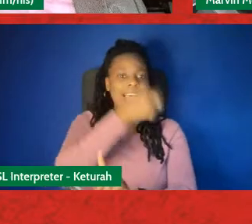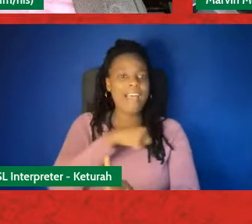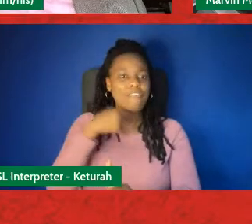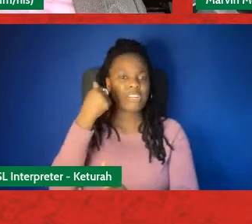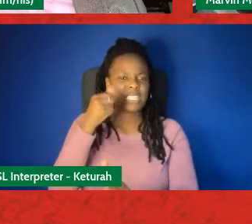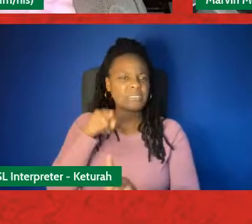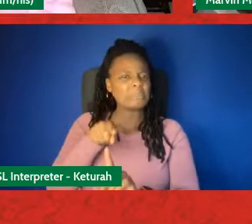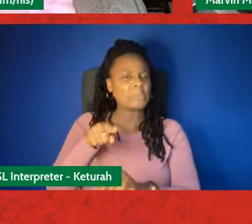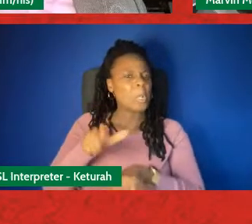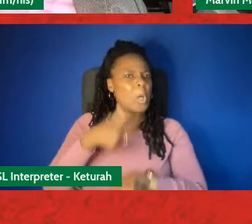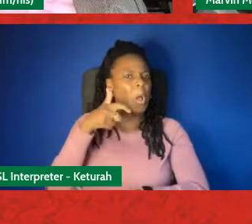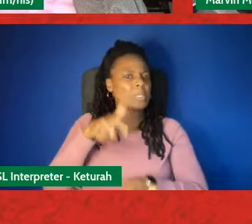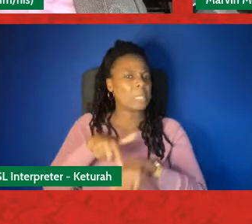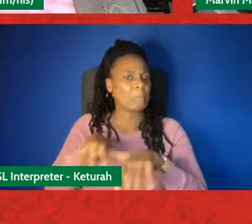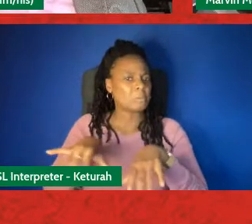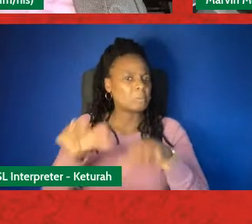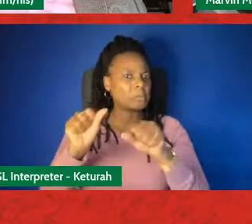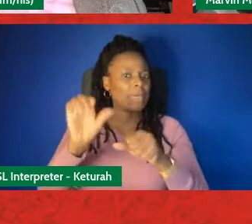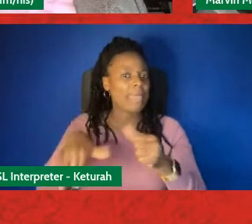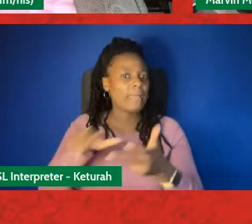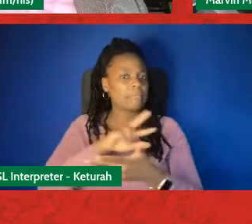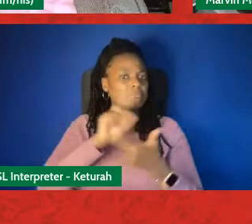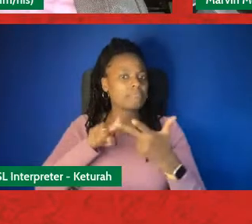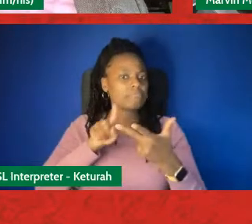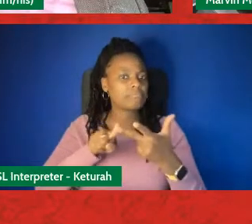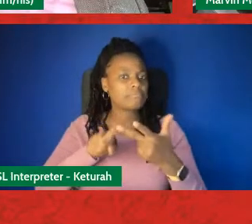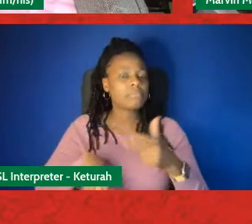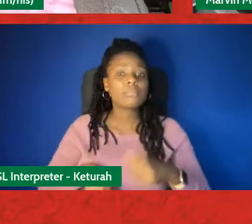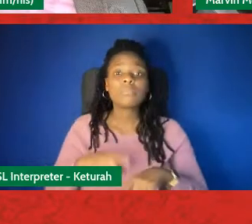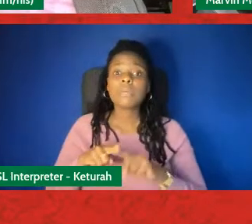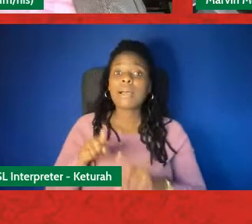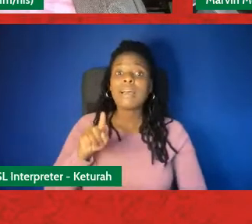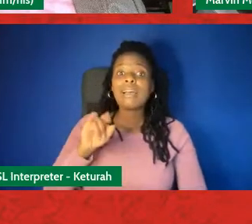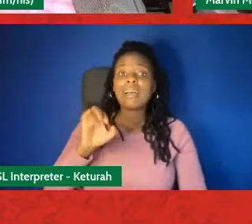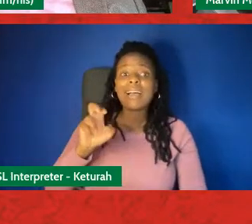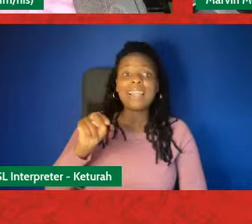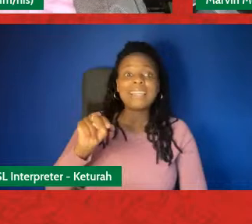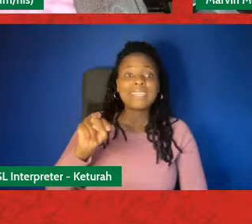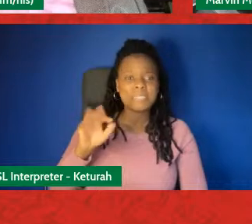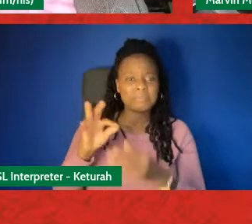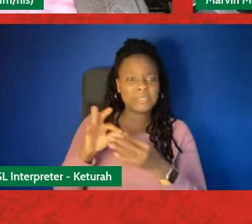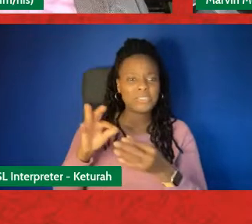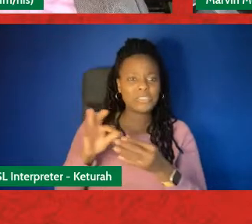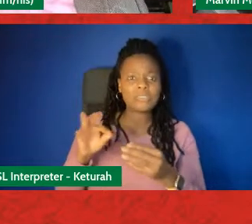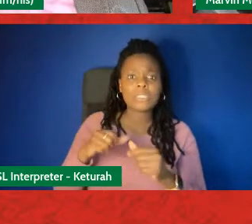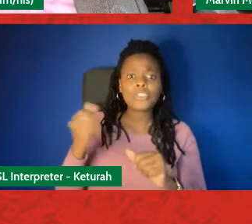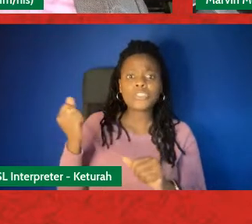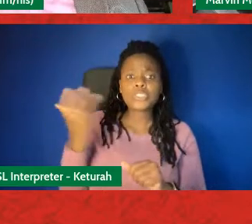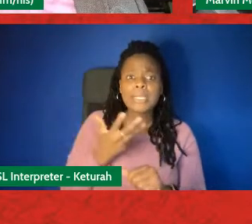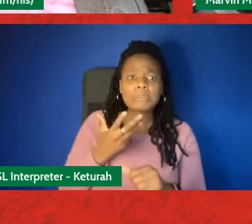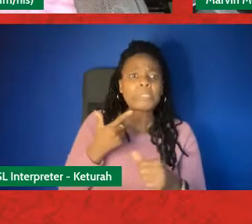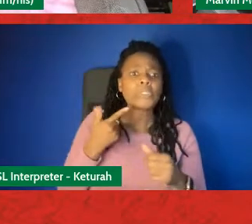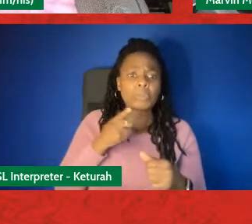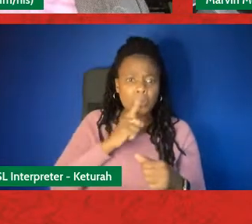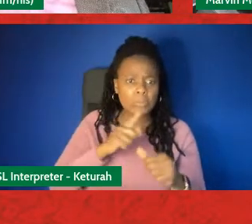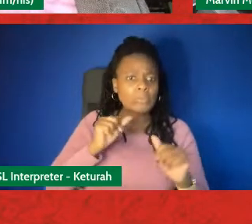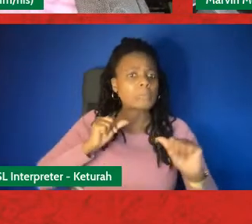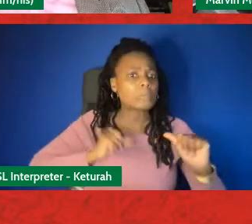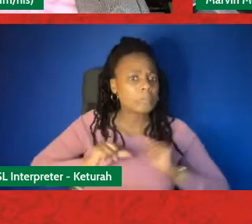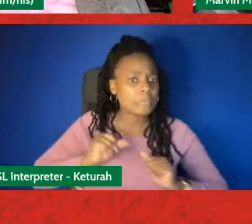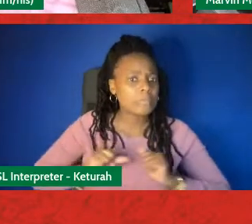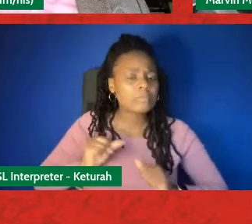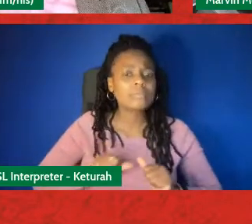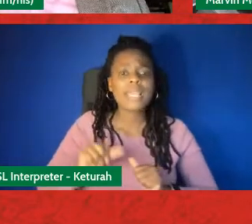that. But one thing that Eileen talked about was instead of just doing Shakespeare, because that was his end. And if you know anything about